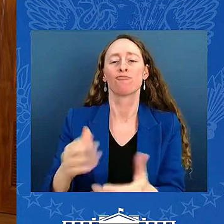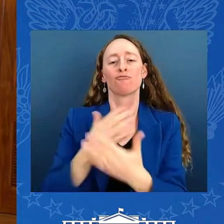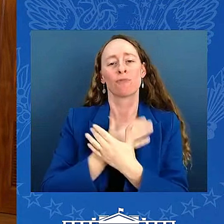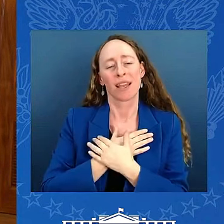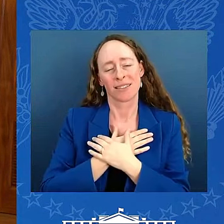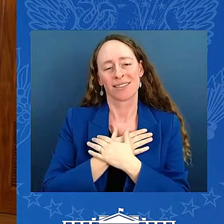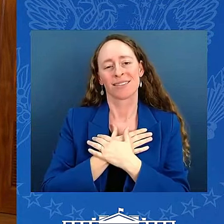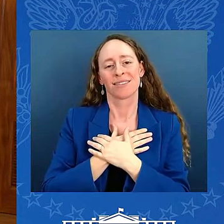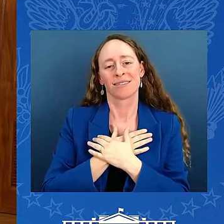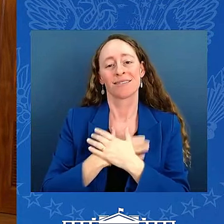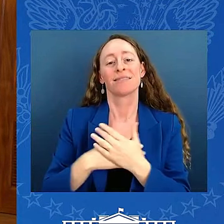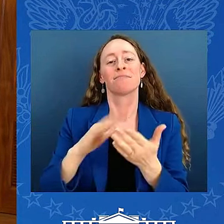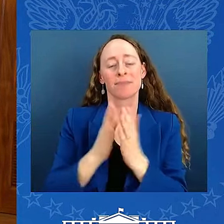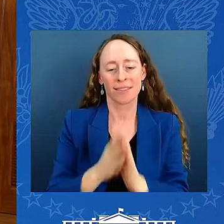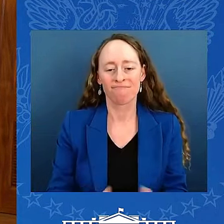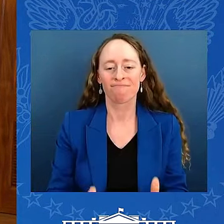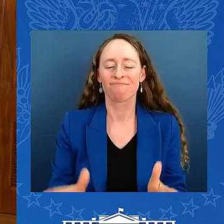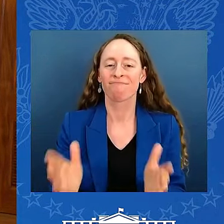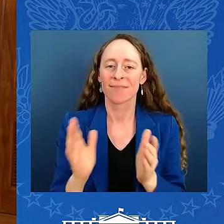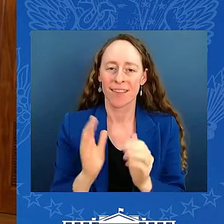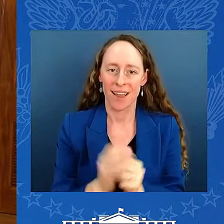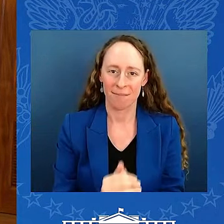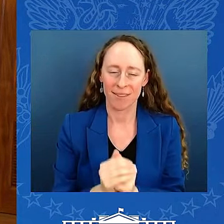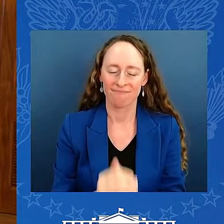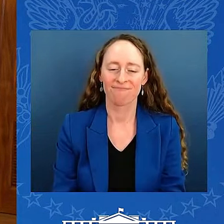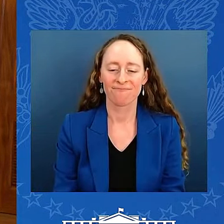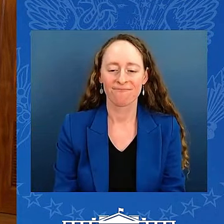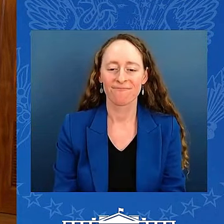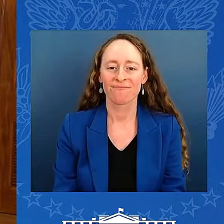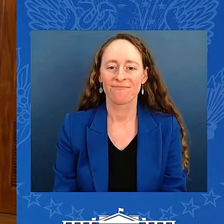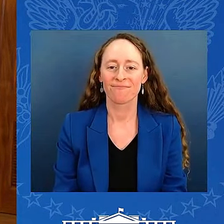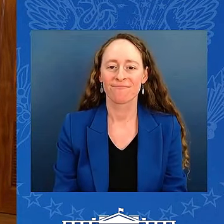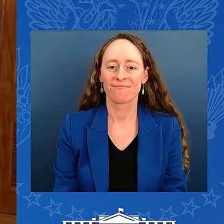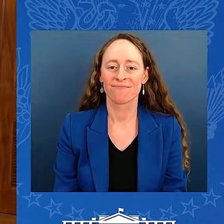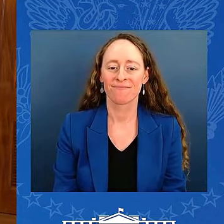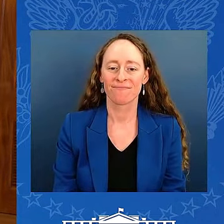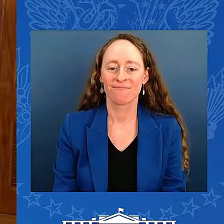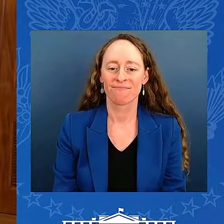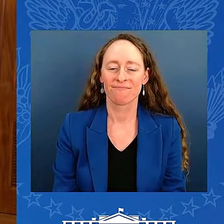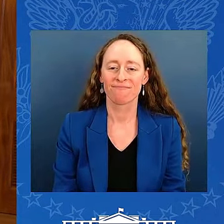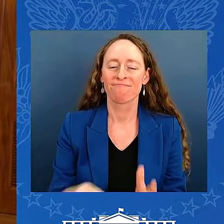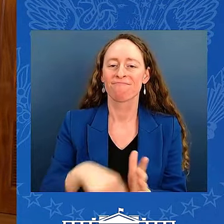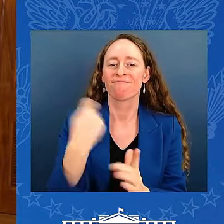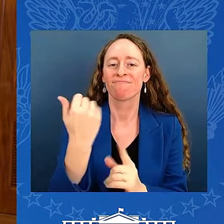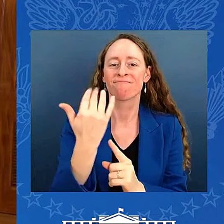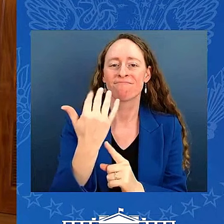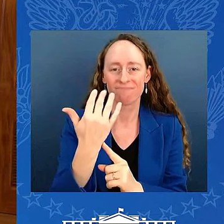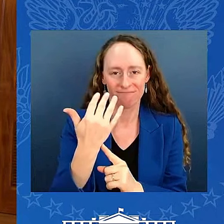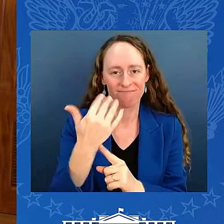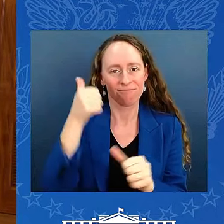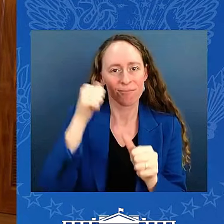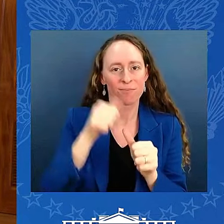We're now going to light the Yortzide candle, the memorial candle, and then observe a moment of silence.